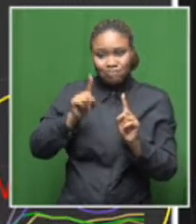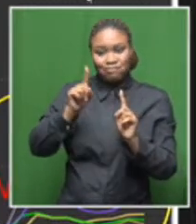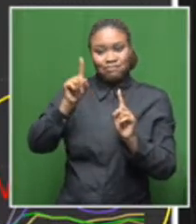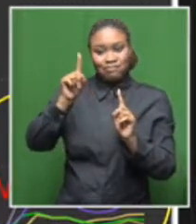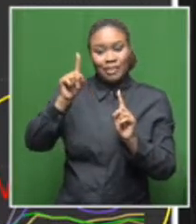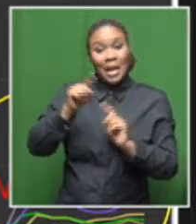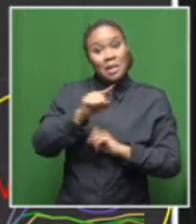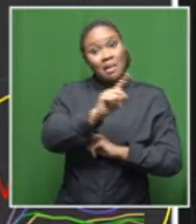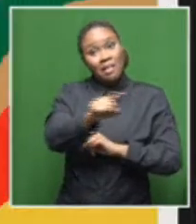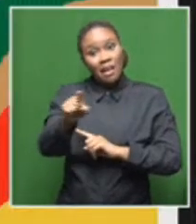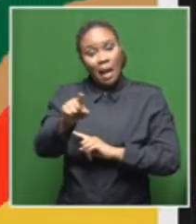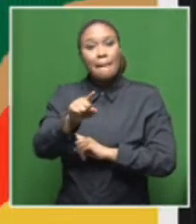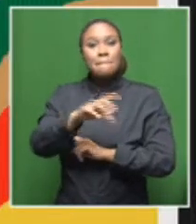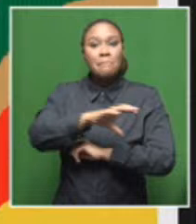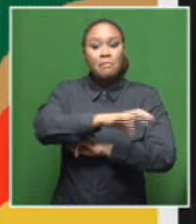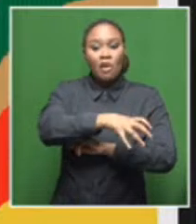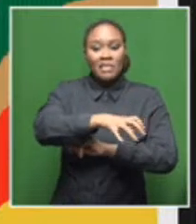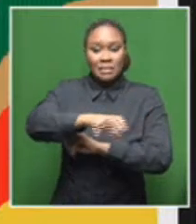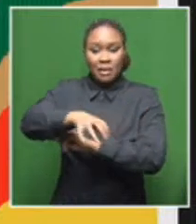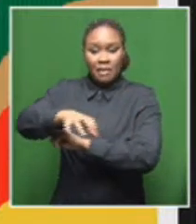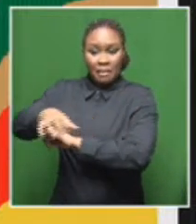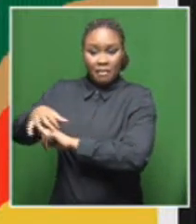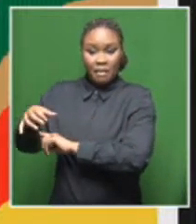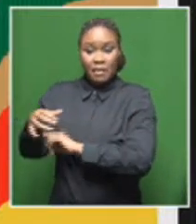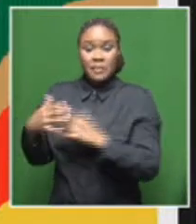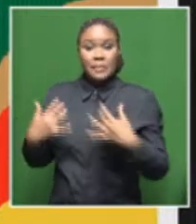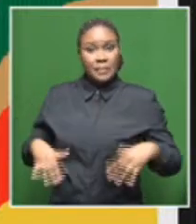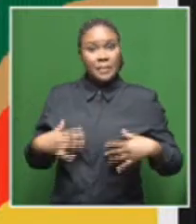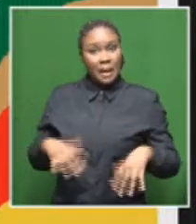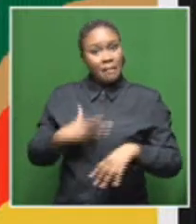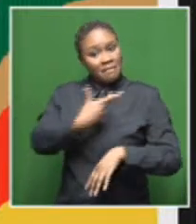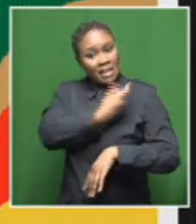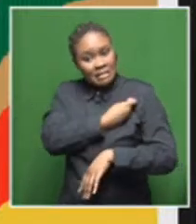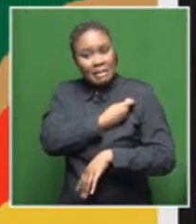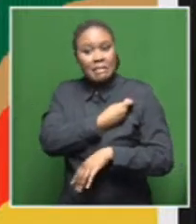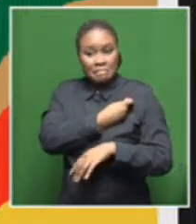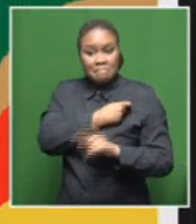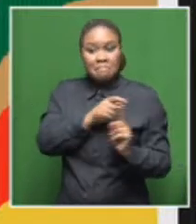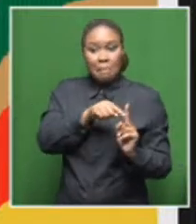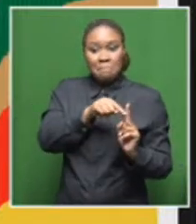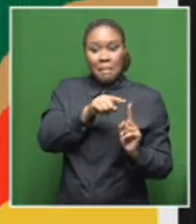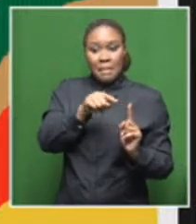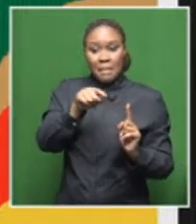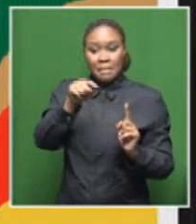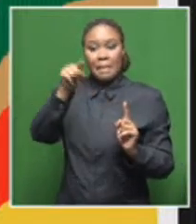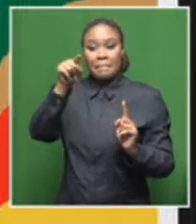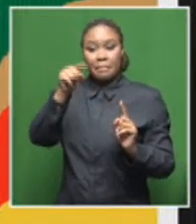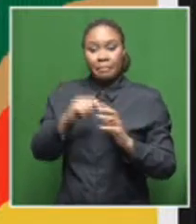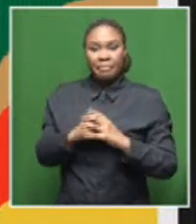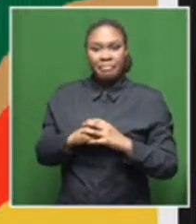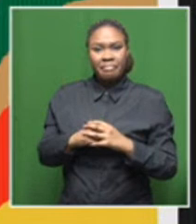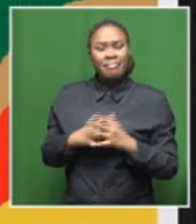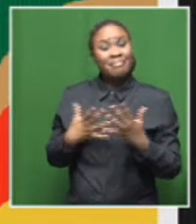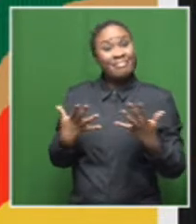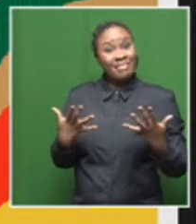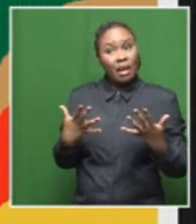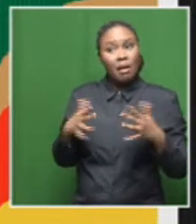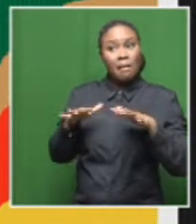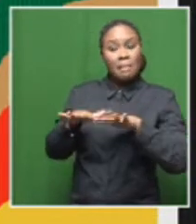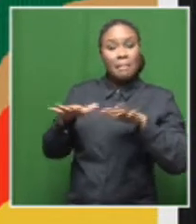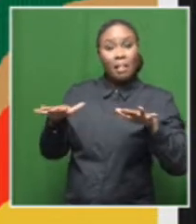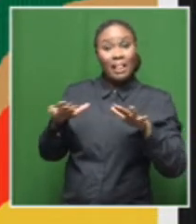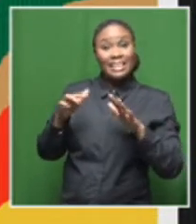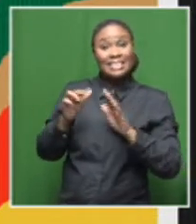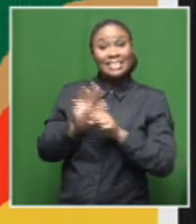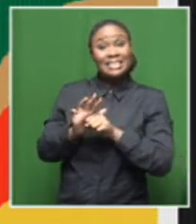number of vaccinations that are taking place. But where are the gaps? So we've got 19 million individuals vaccinated.